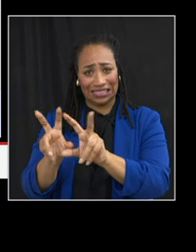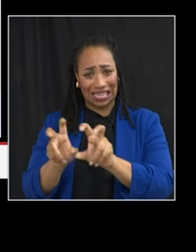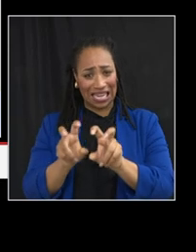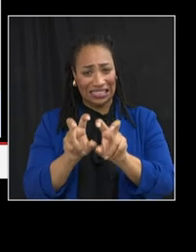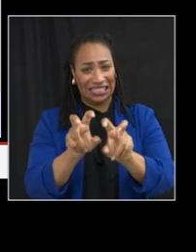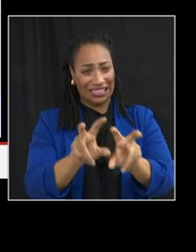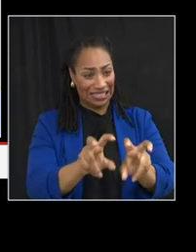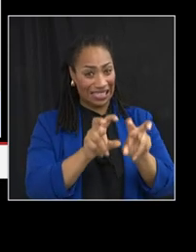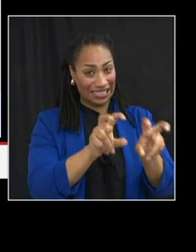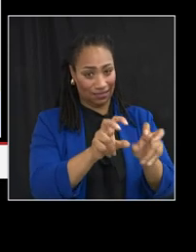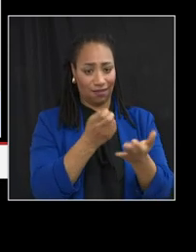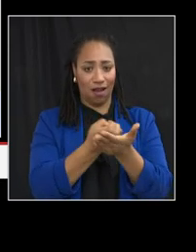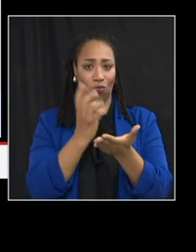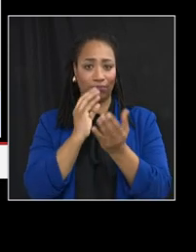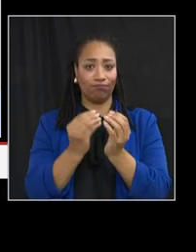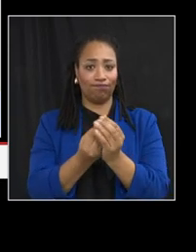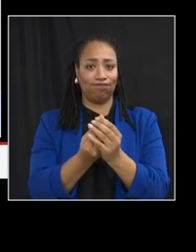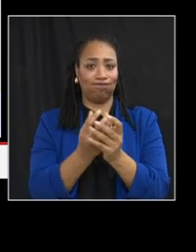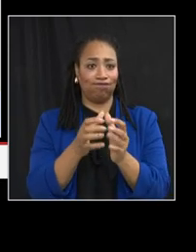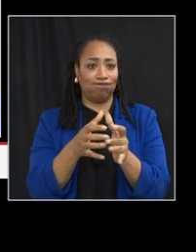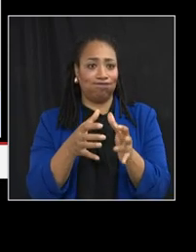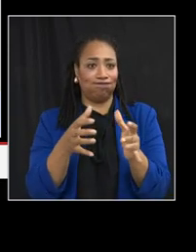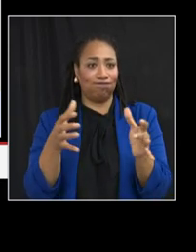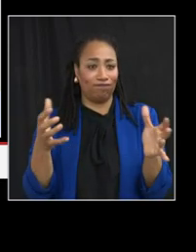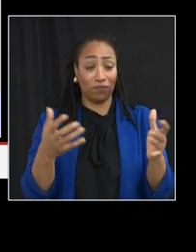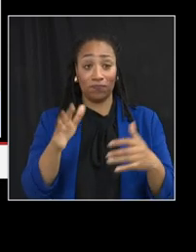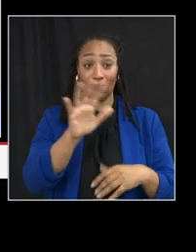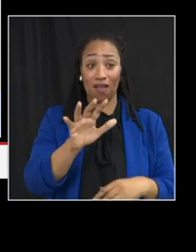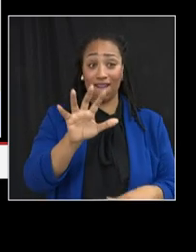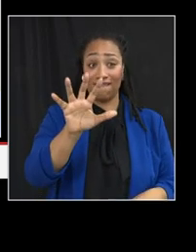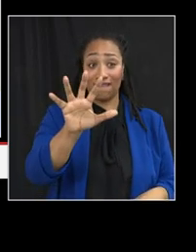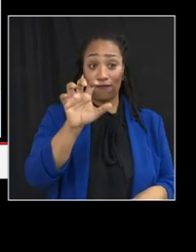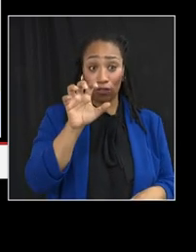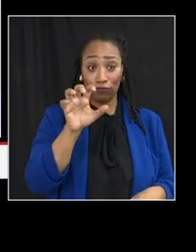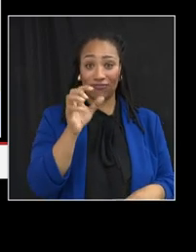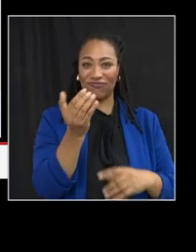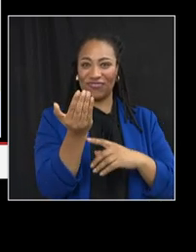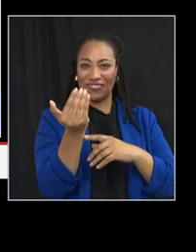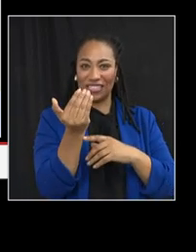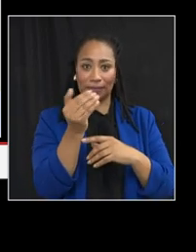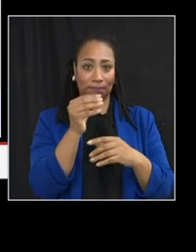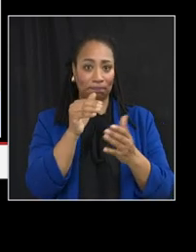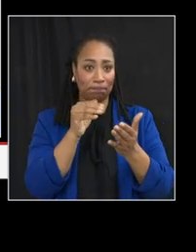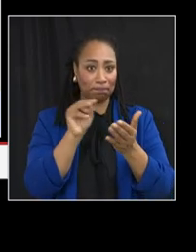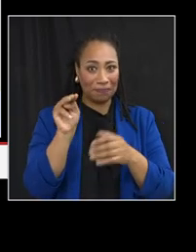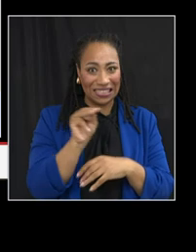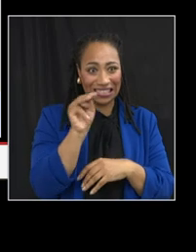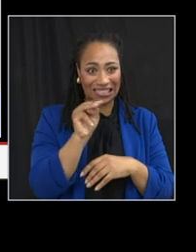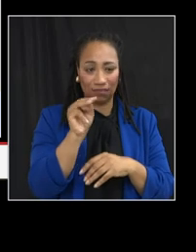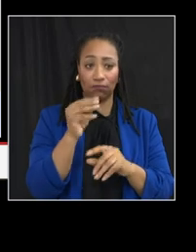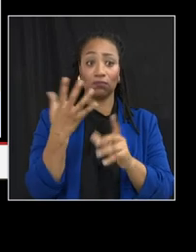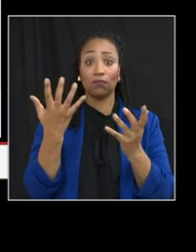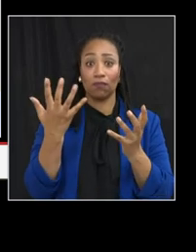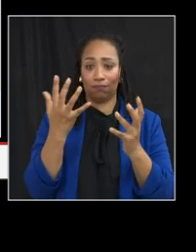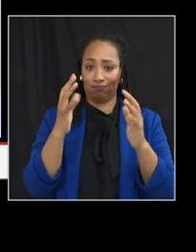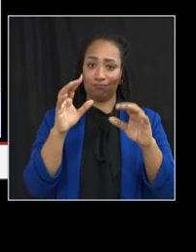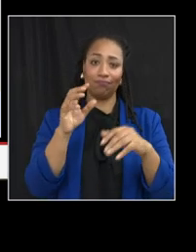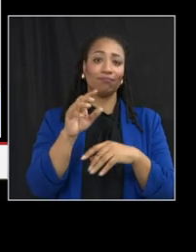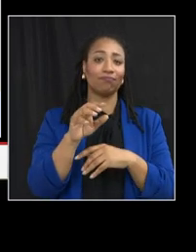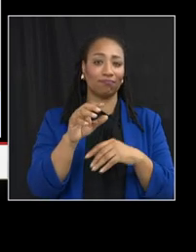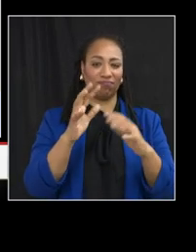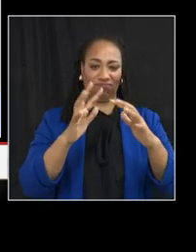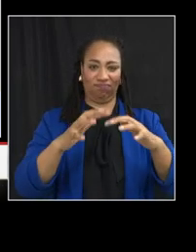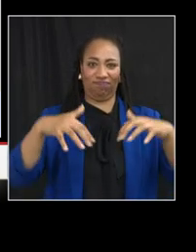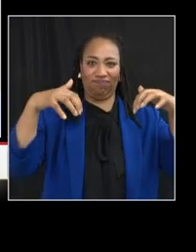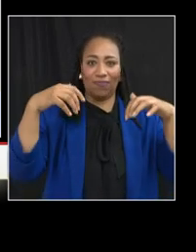$515 million to support the renovation of the Capital One Arena that allowed the Washington Wizards and Capitals and Mystics